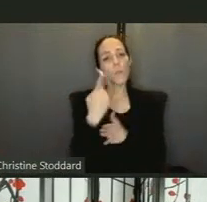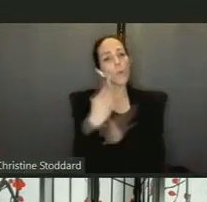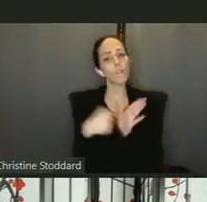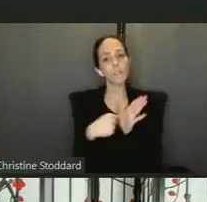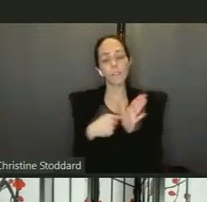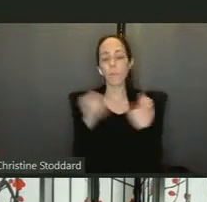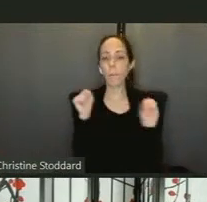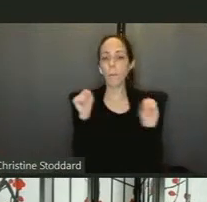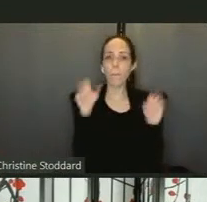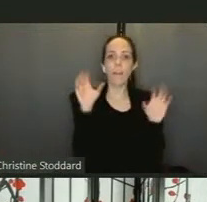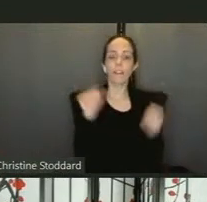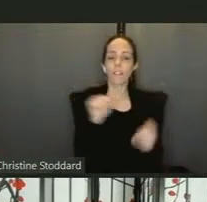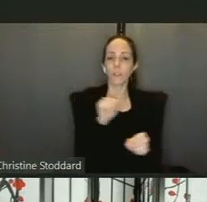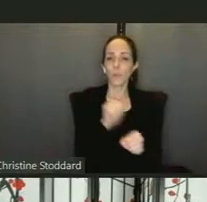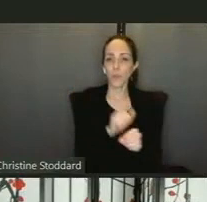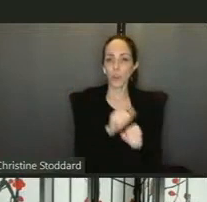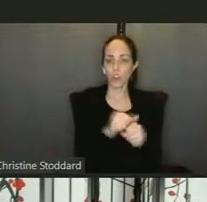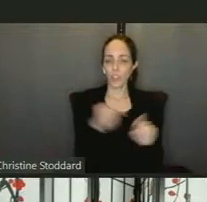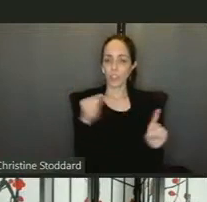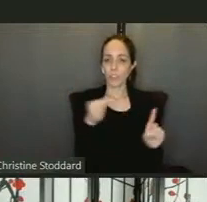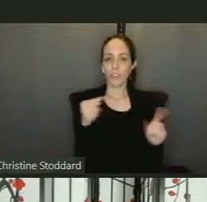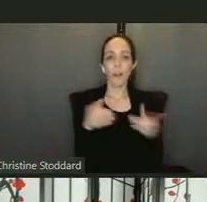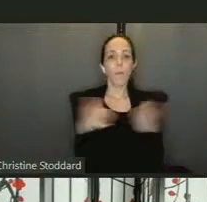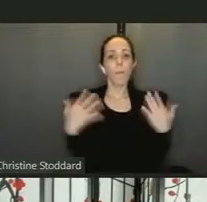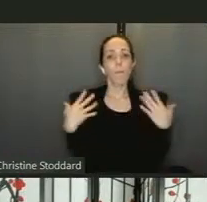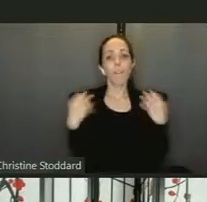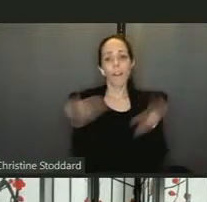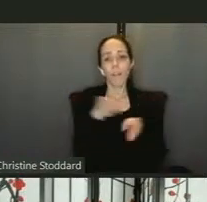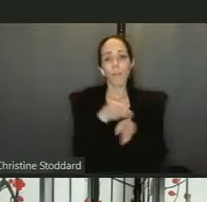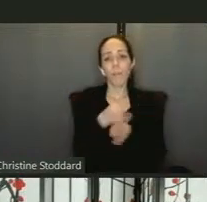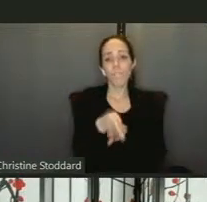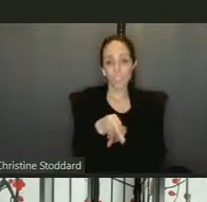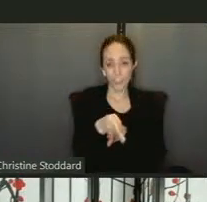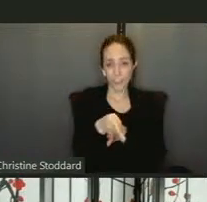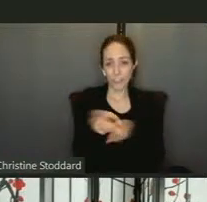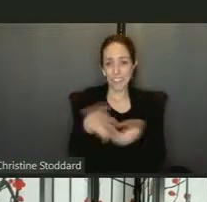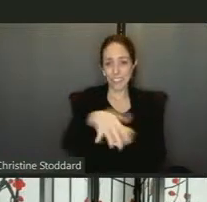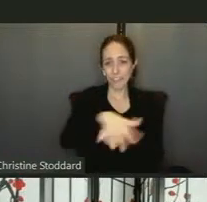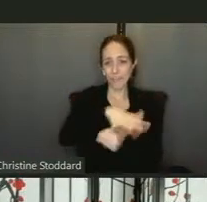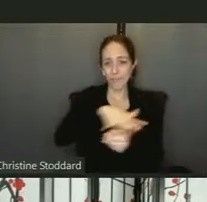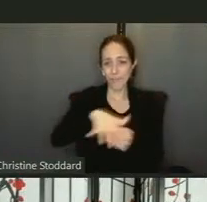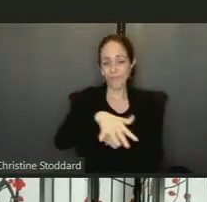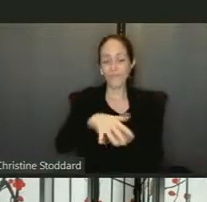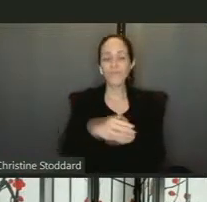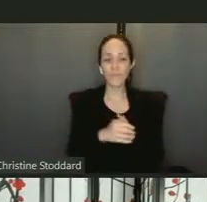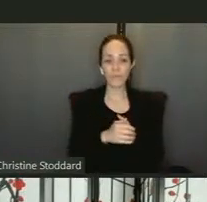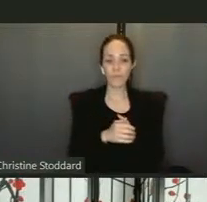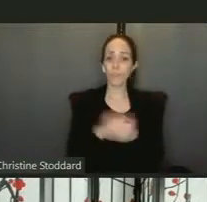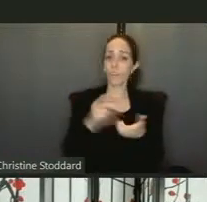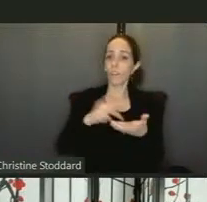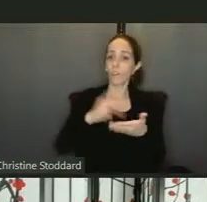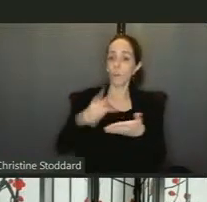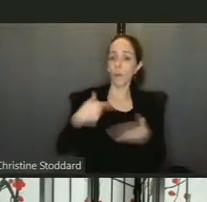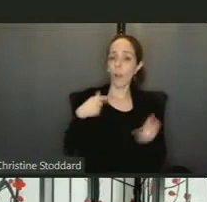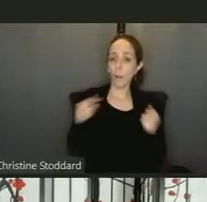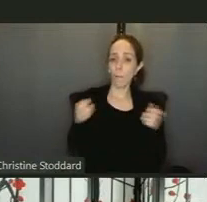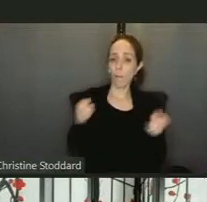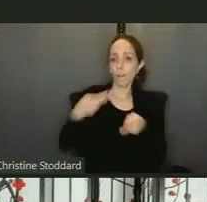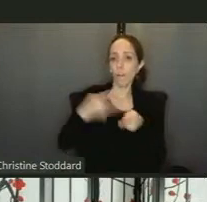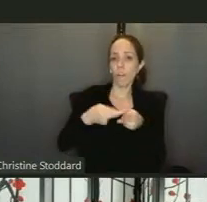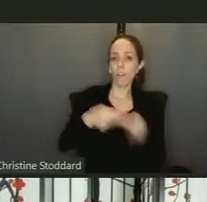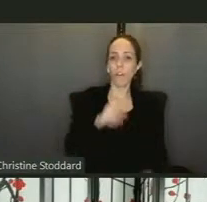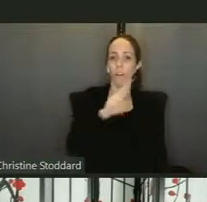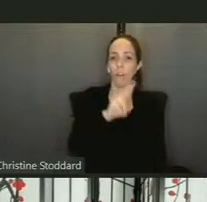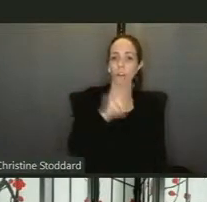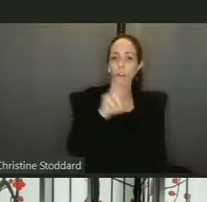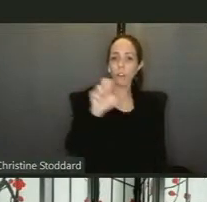work of public health professionals within Multnomah County Health Department. The program that I manage is called REACH, and it stands